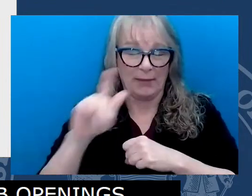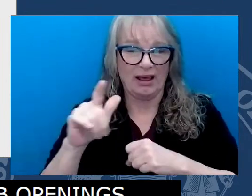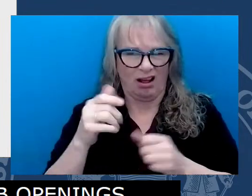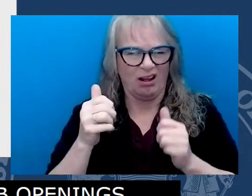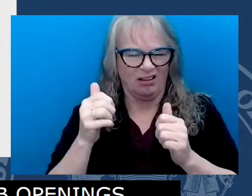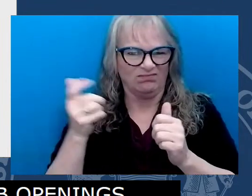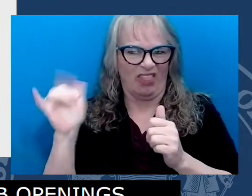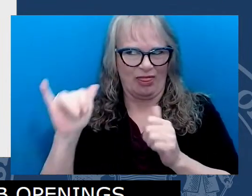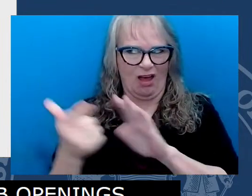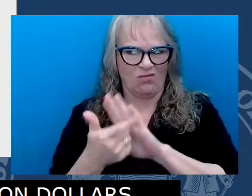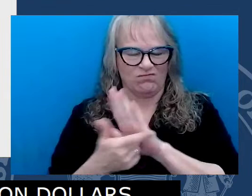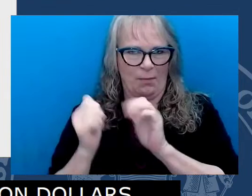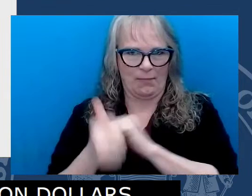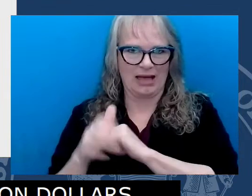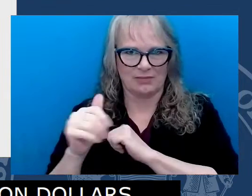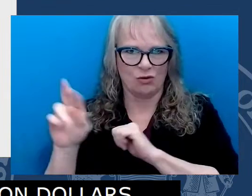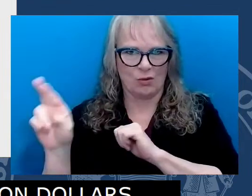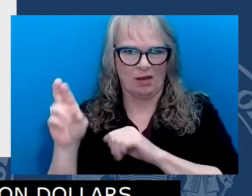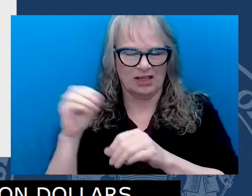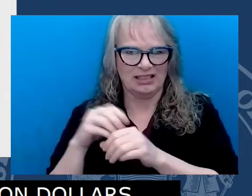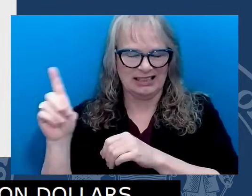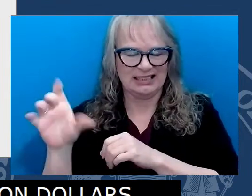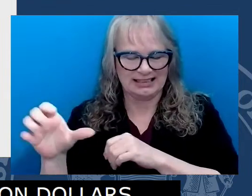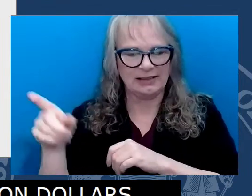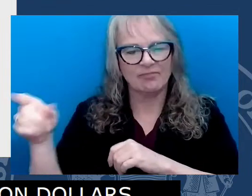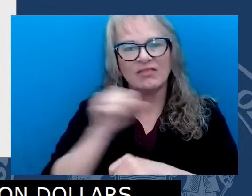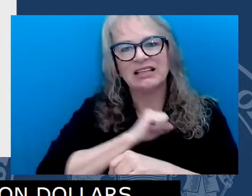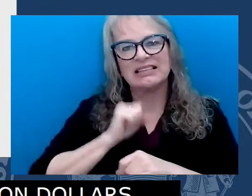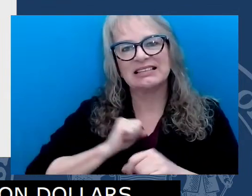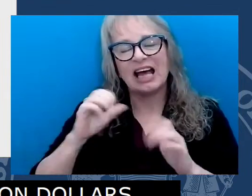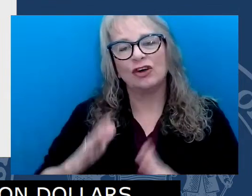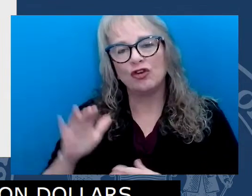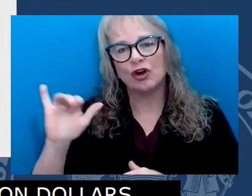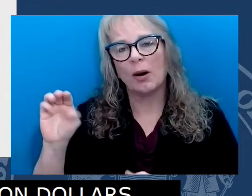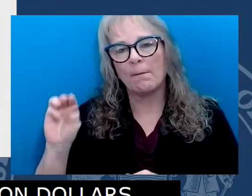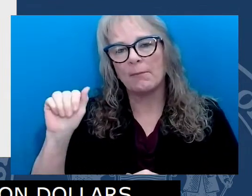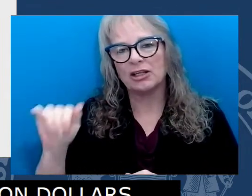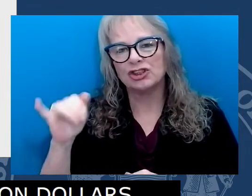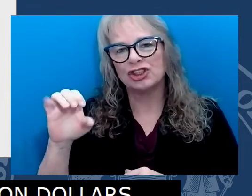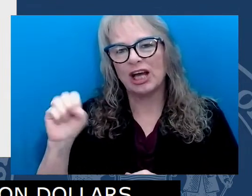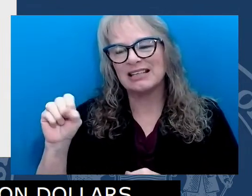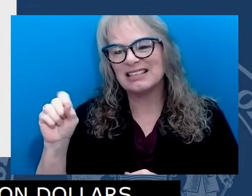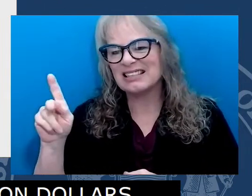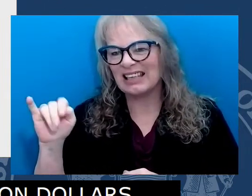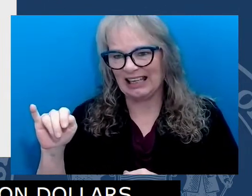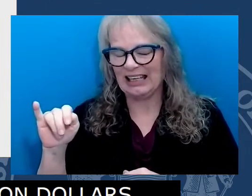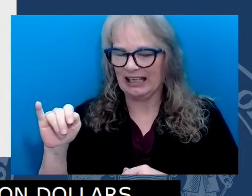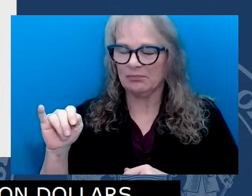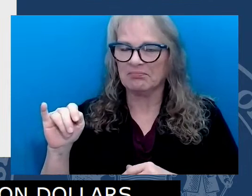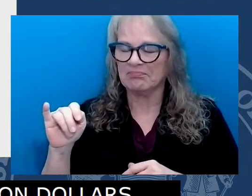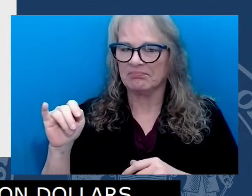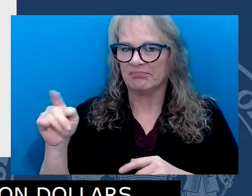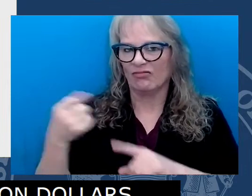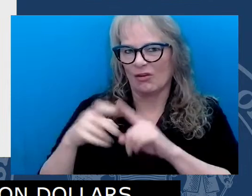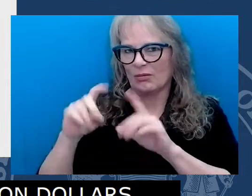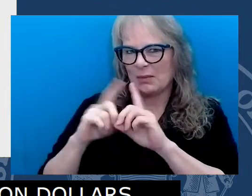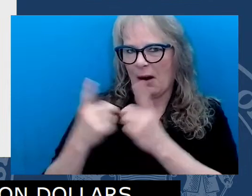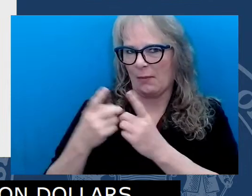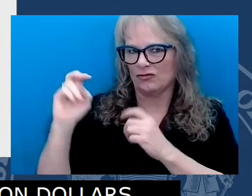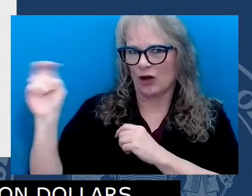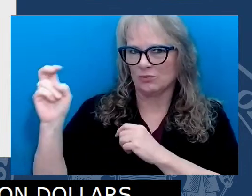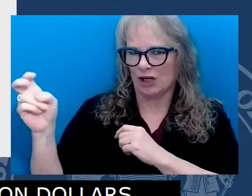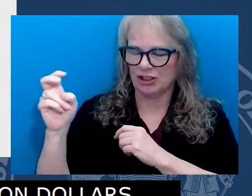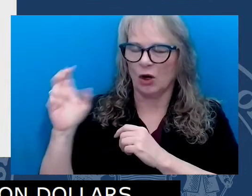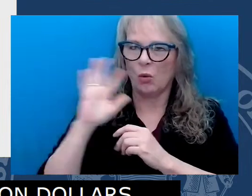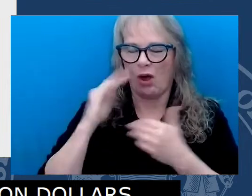resources. Secretary Majeski is here, lots of additional money coming to the Department of Transportation, basically